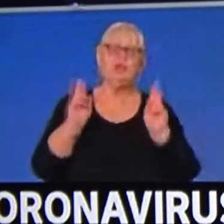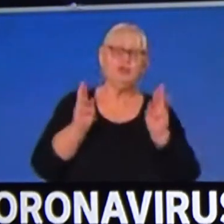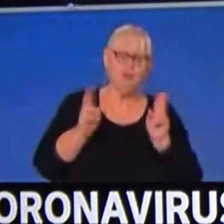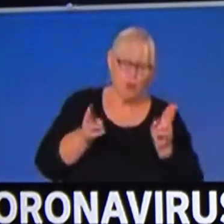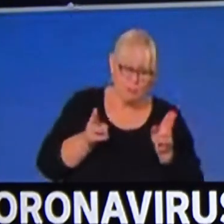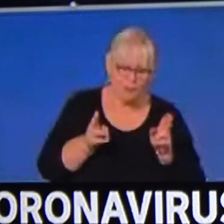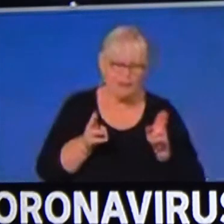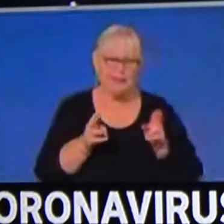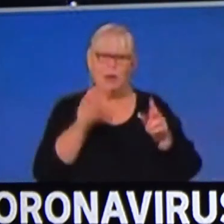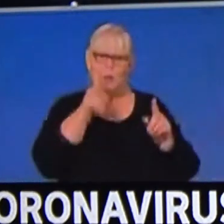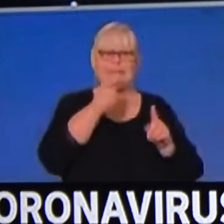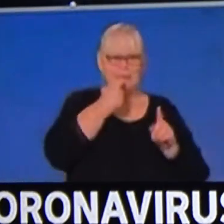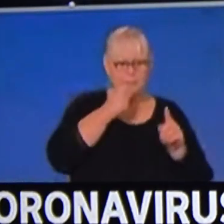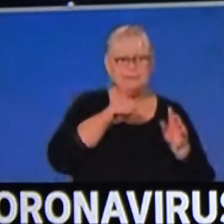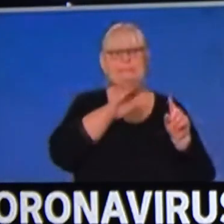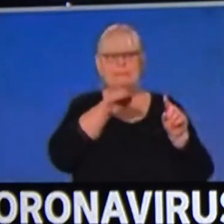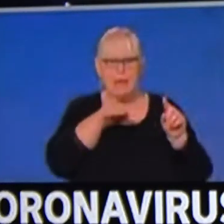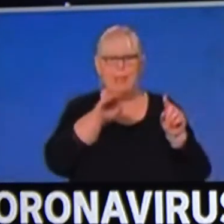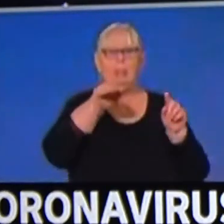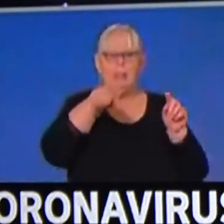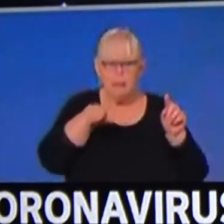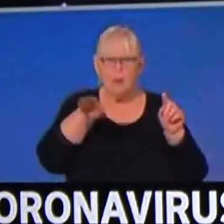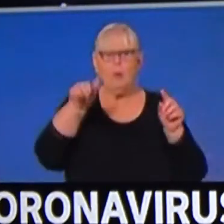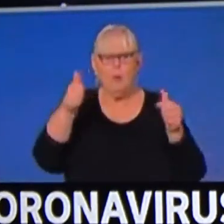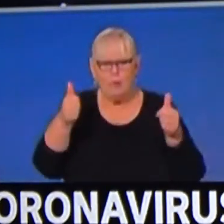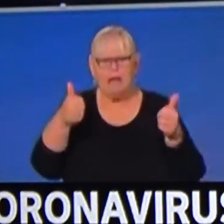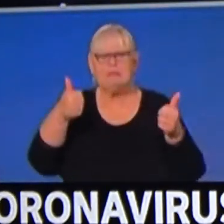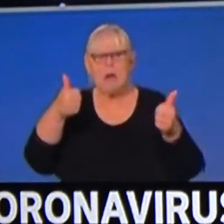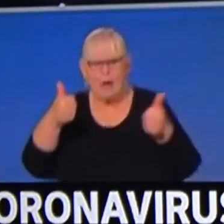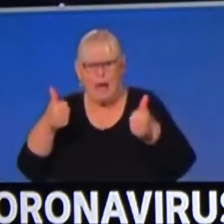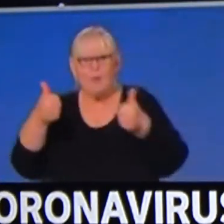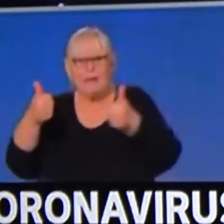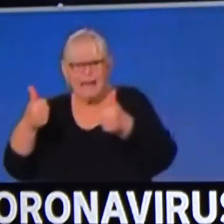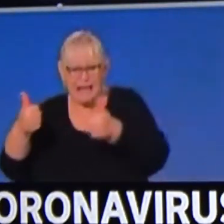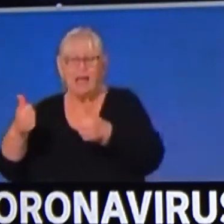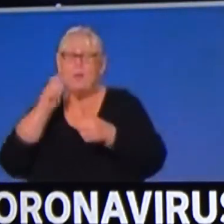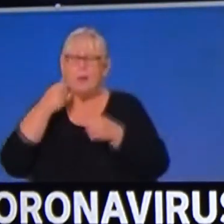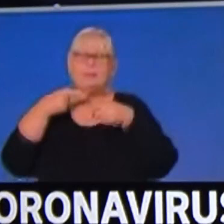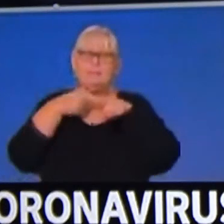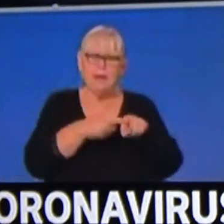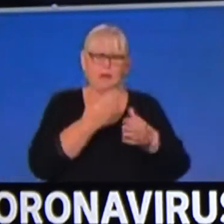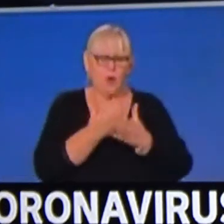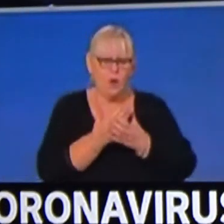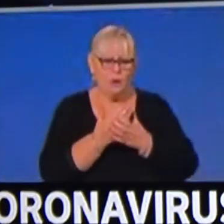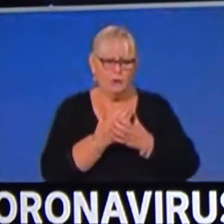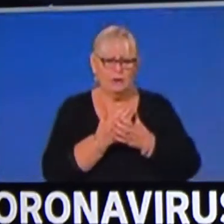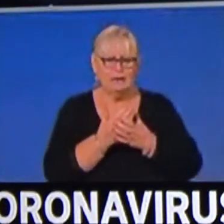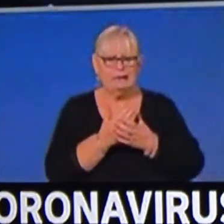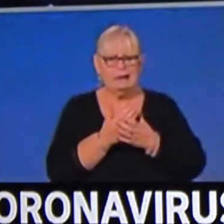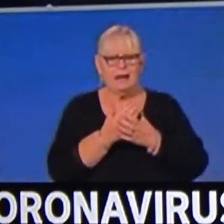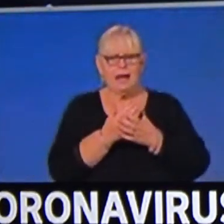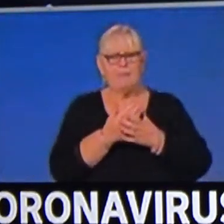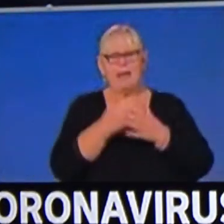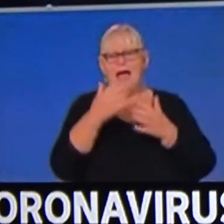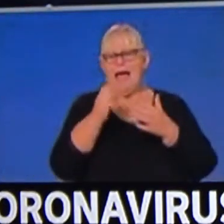that relative stability, and everything's relative now, will depend very much on continuing to achieve a stable